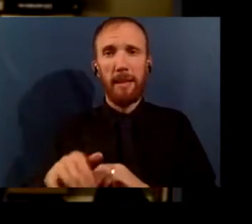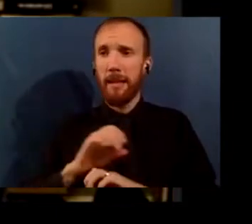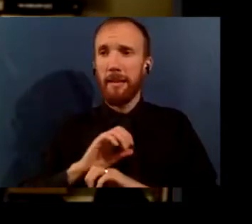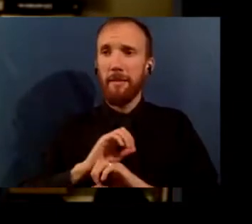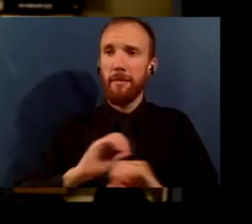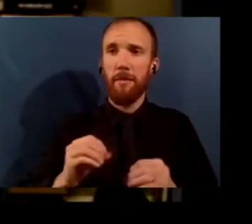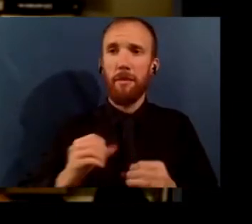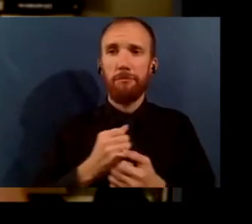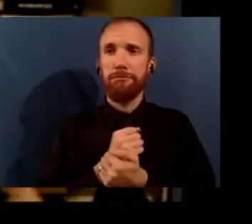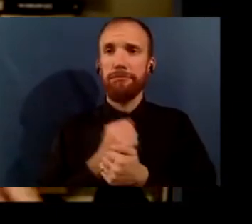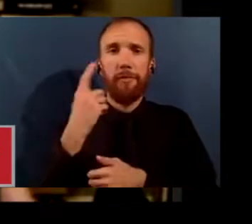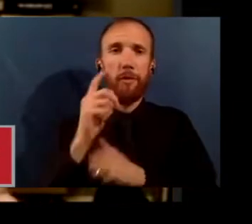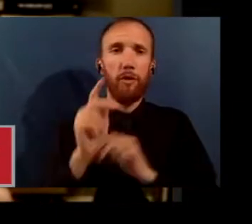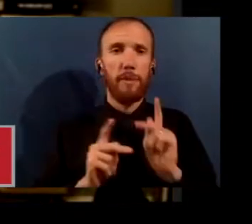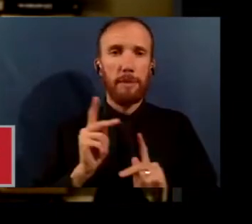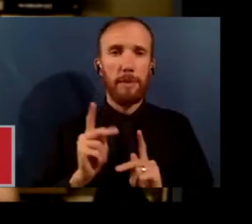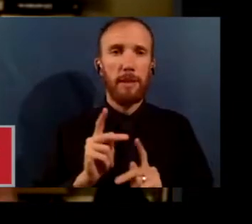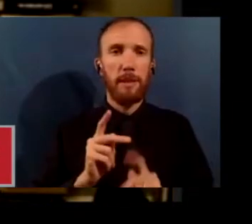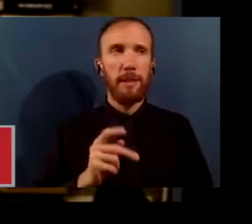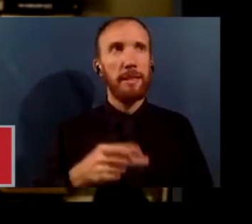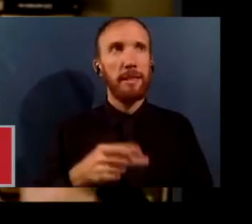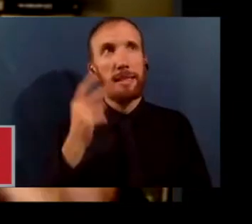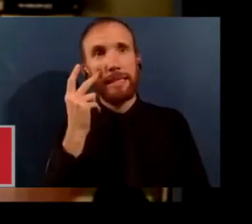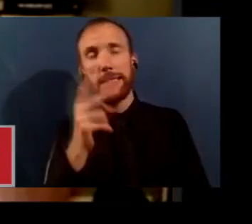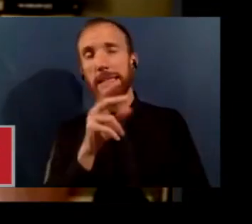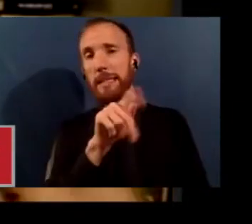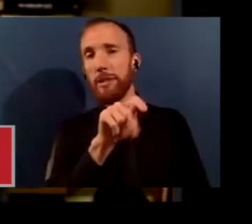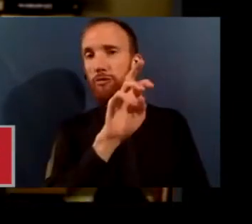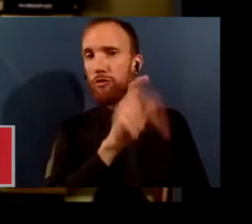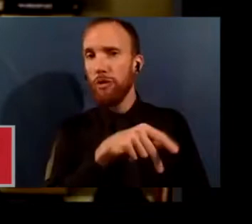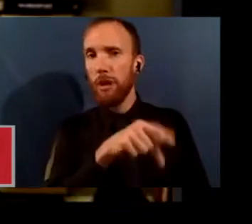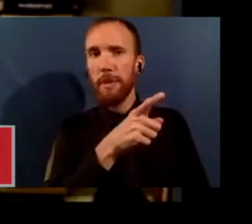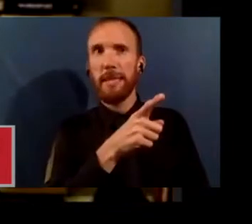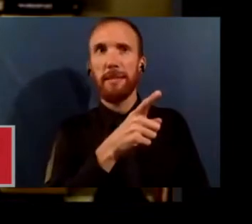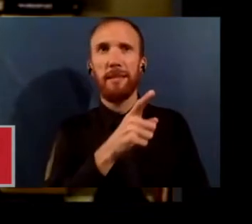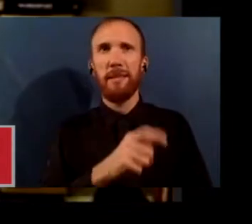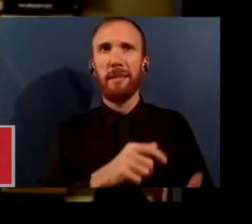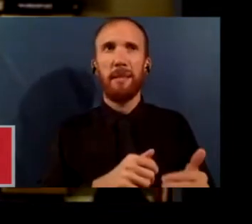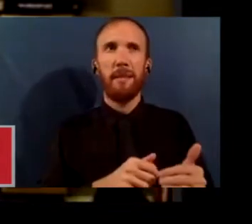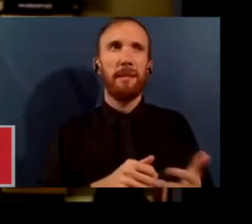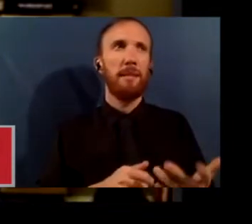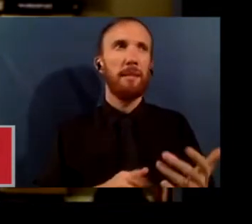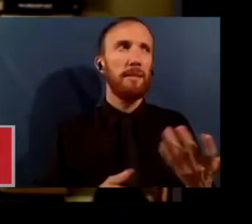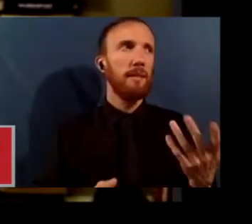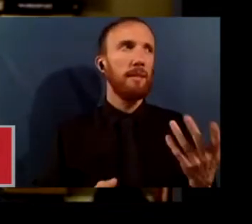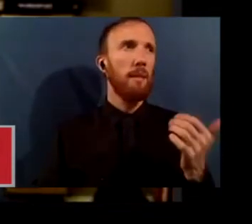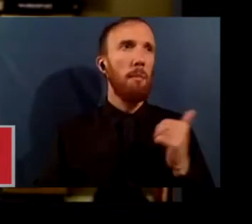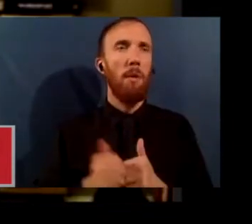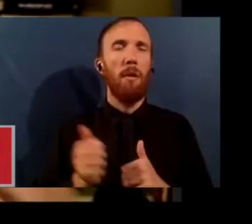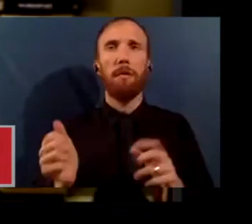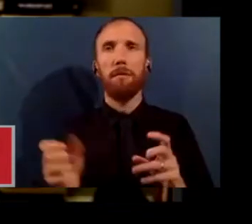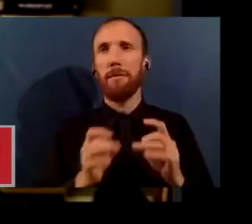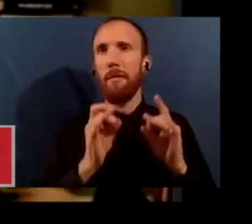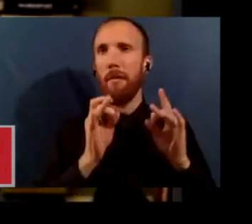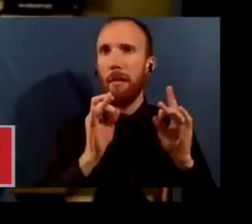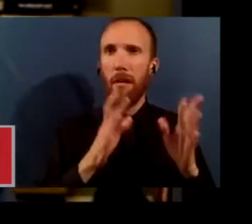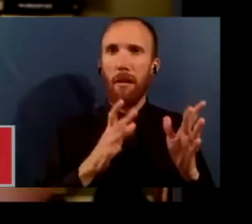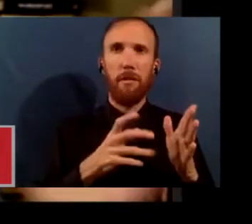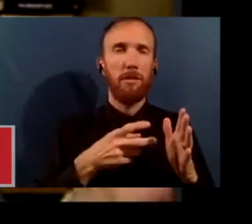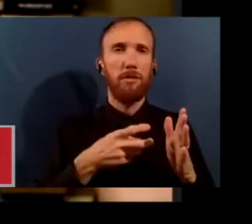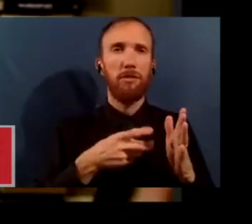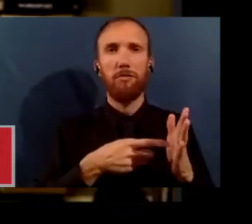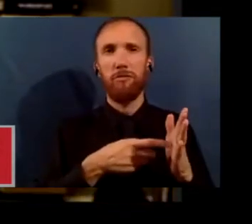people. I mean, look at Trump. You know, he's the most uncompassionate person. You know, I mean, when he says